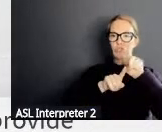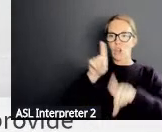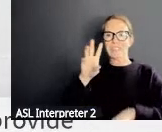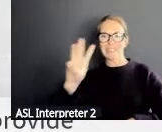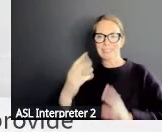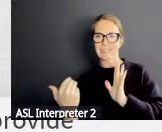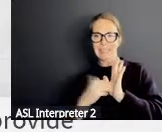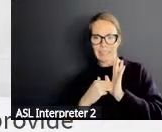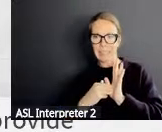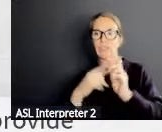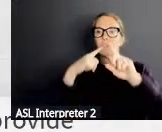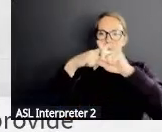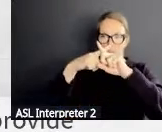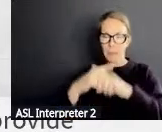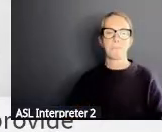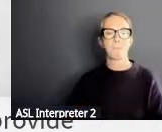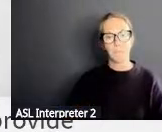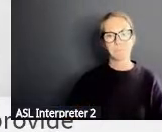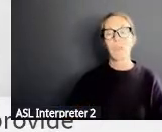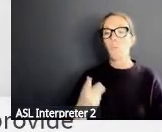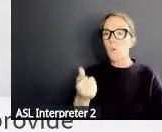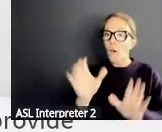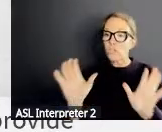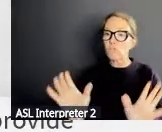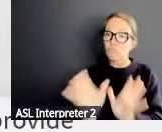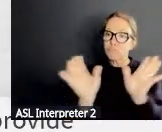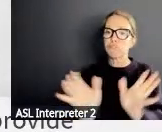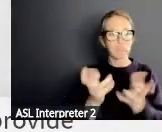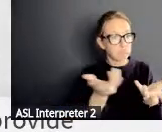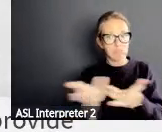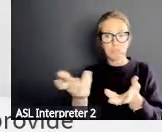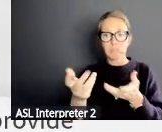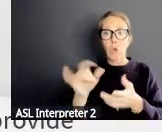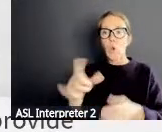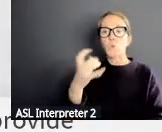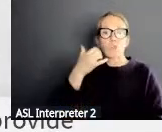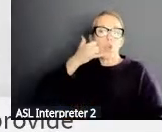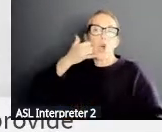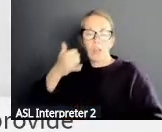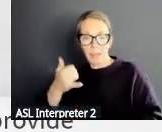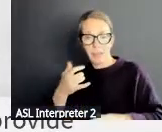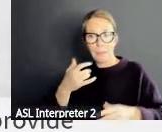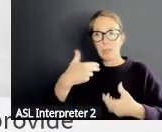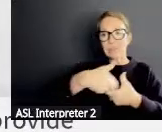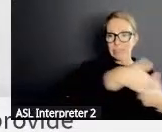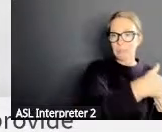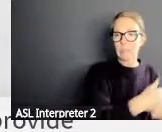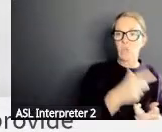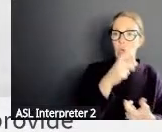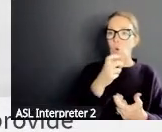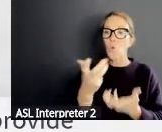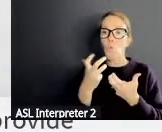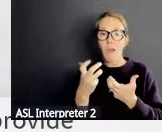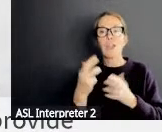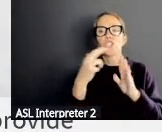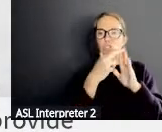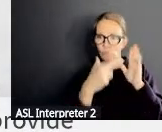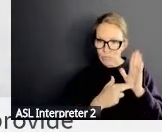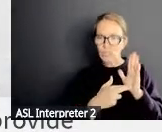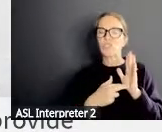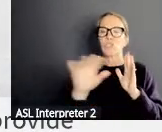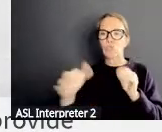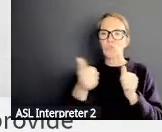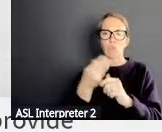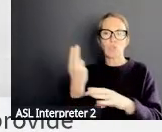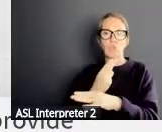yourself. We would like to encourage dial-in participants who wish to provide testimony to register via phone using